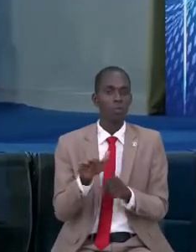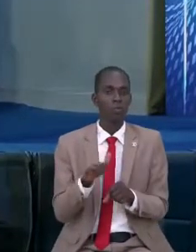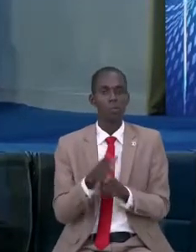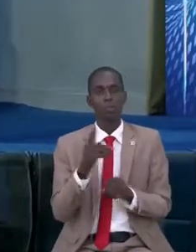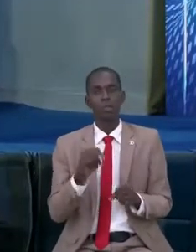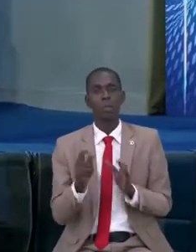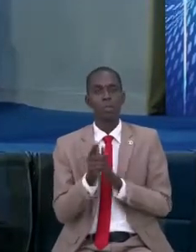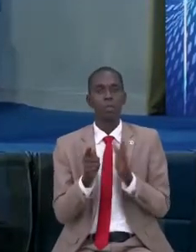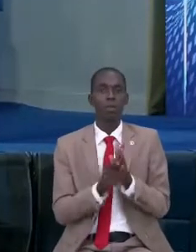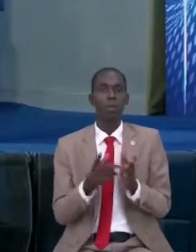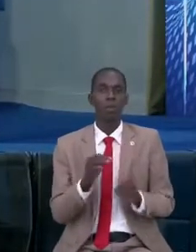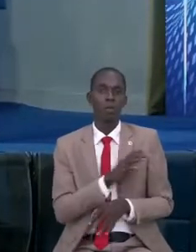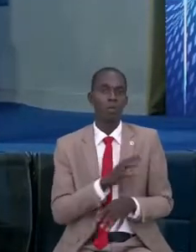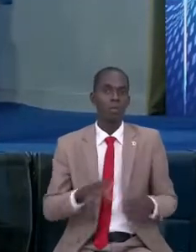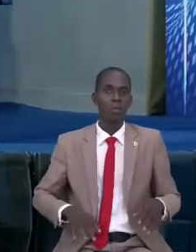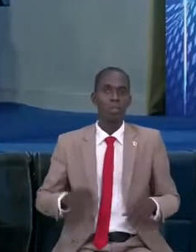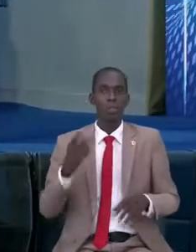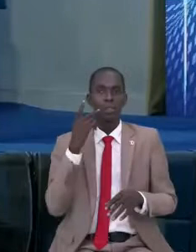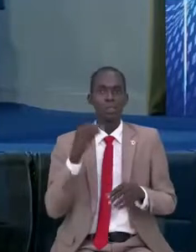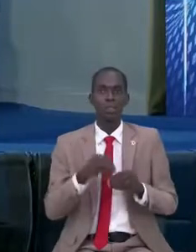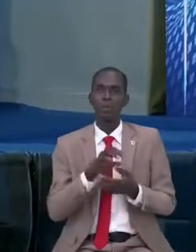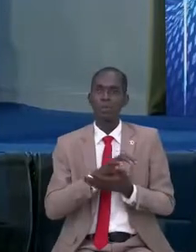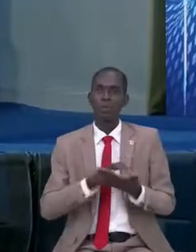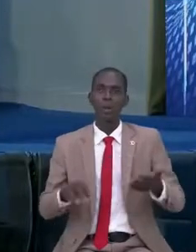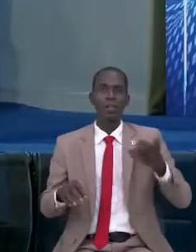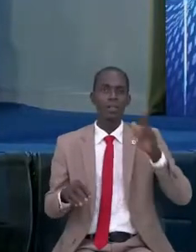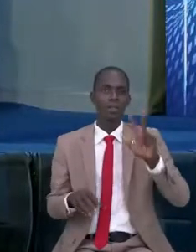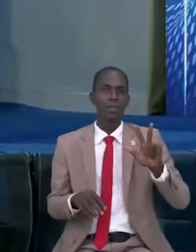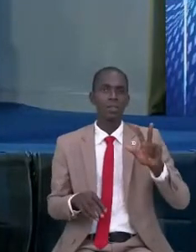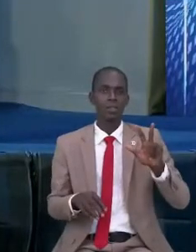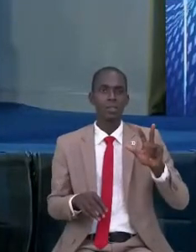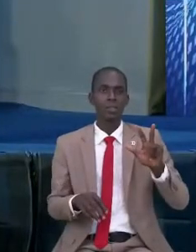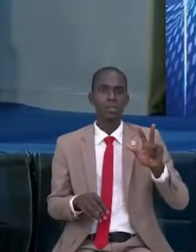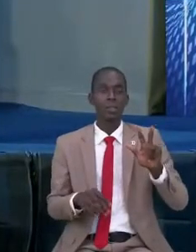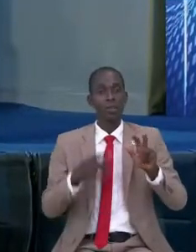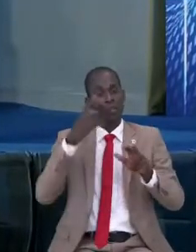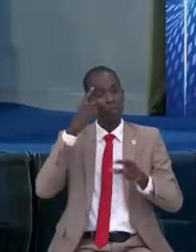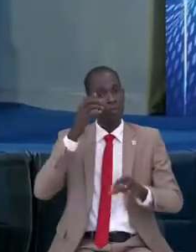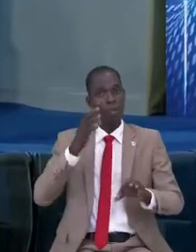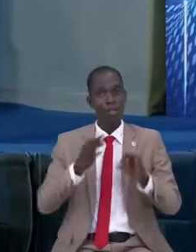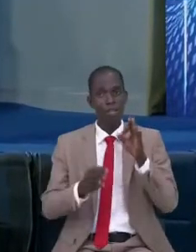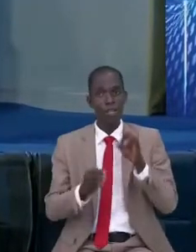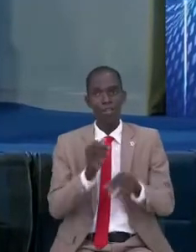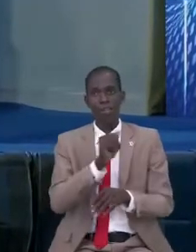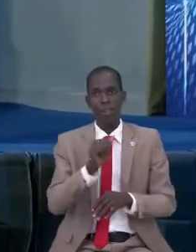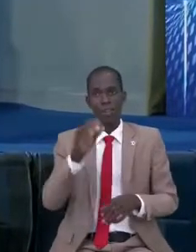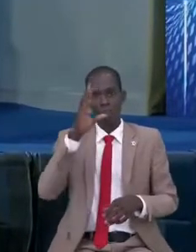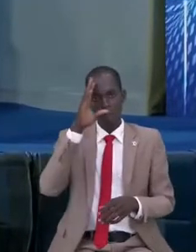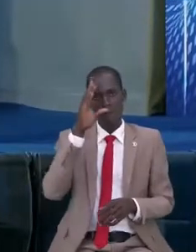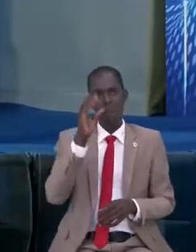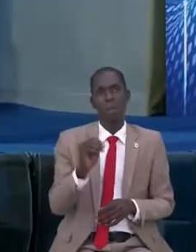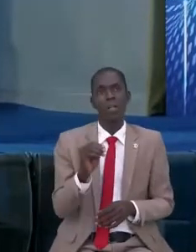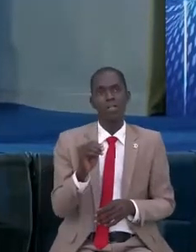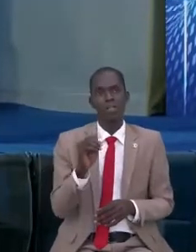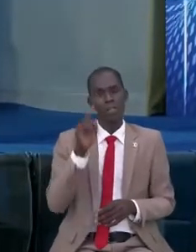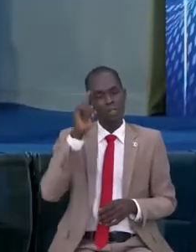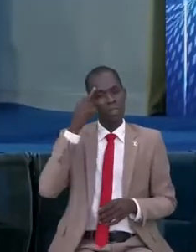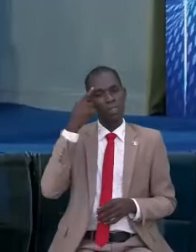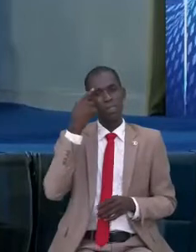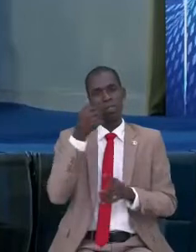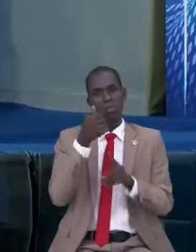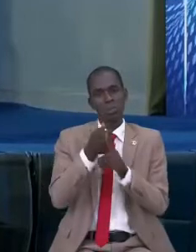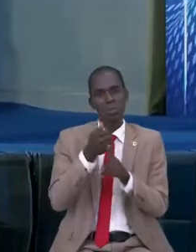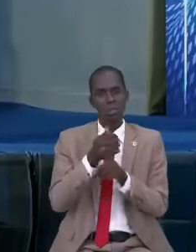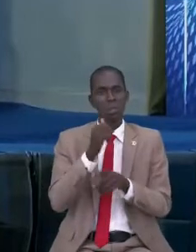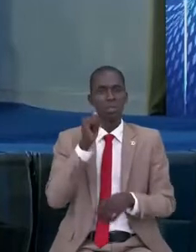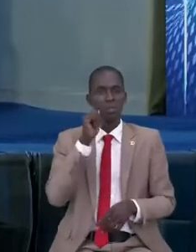of Christ. And then in verse 3, it says, for if a man think himself or herself to